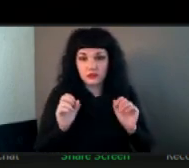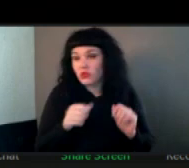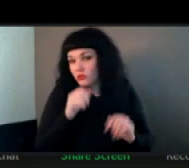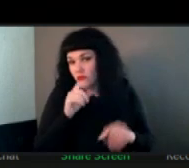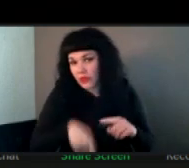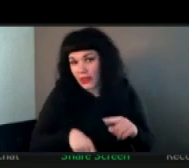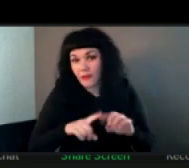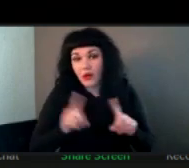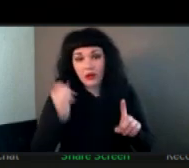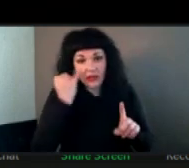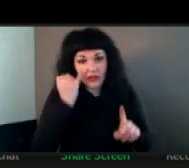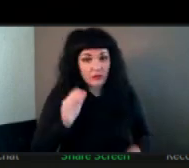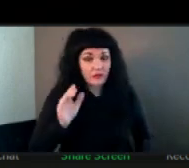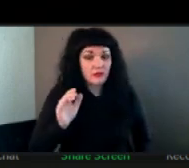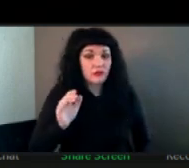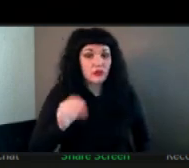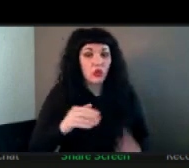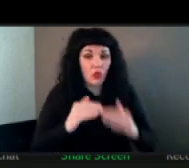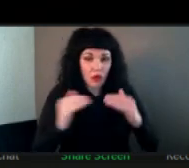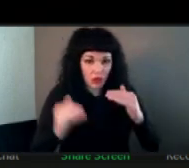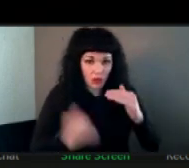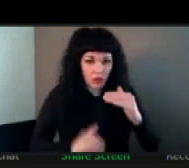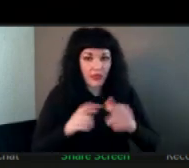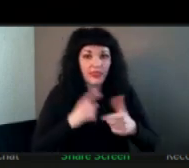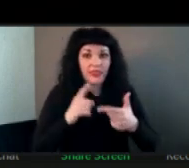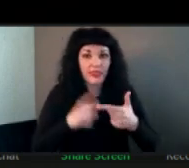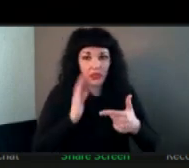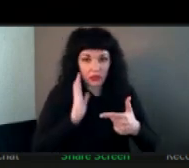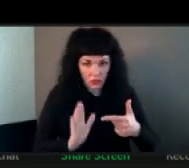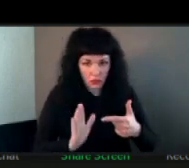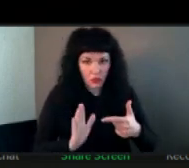that home heating credit, even though you owe us no money.